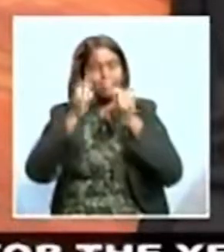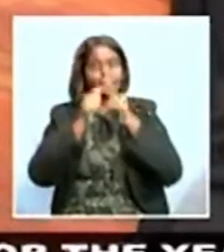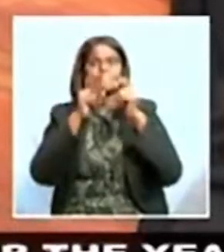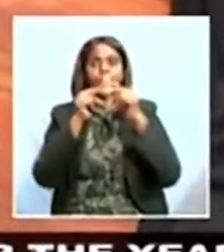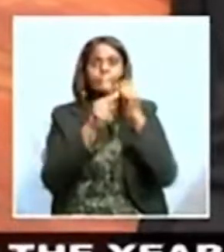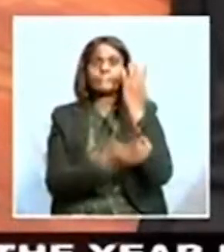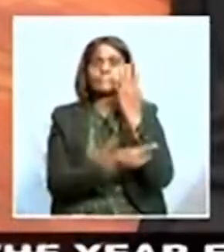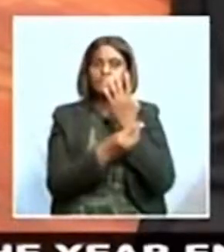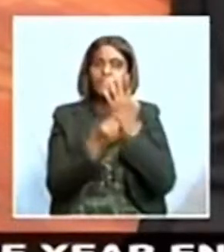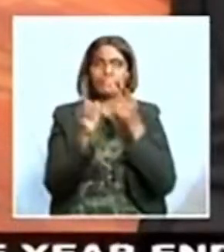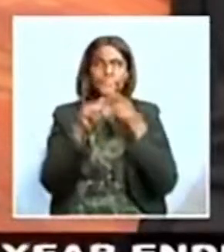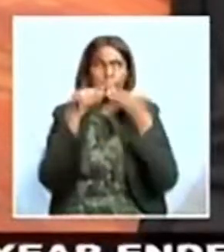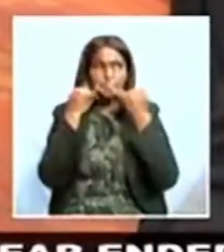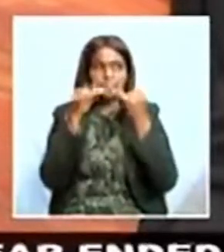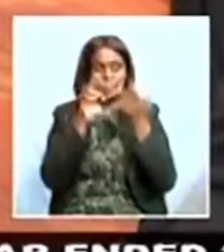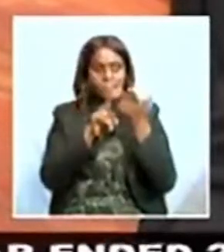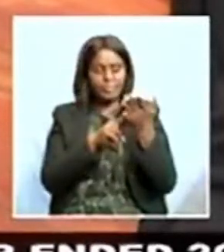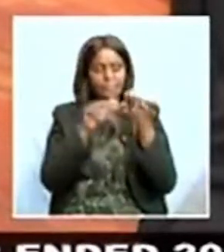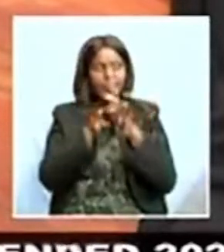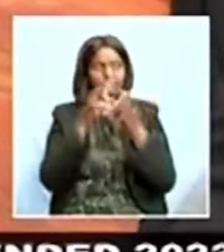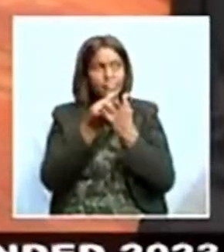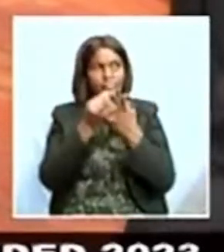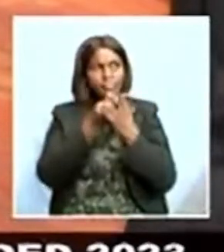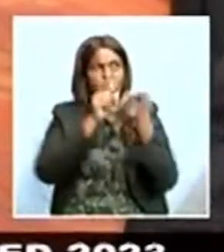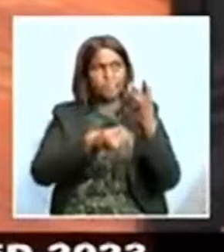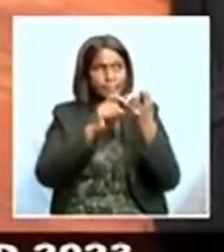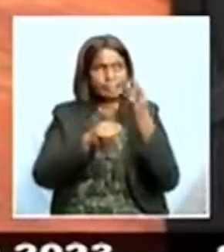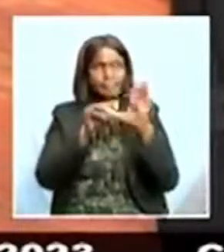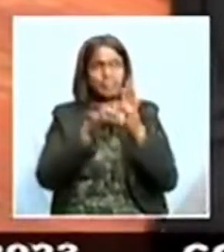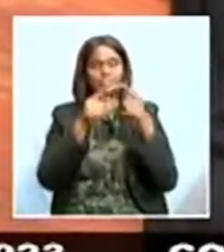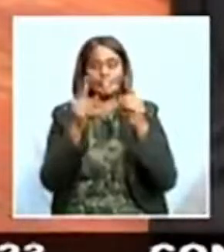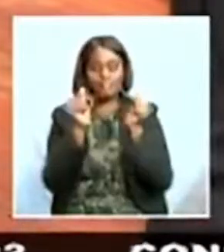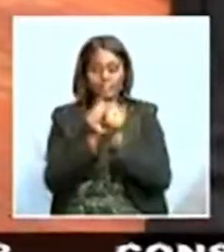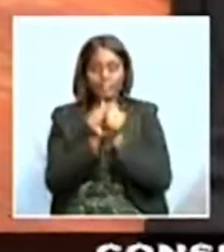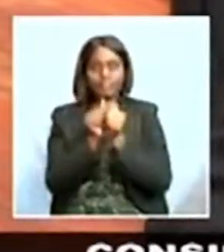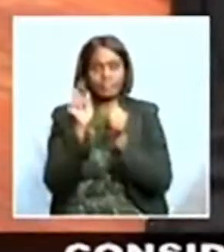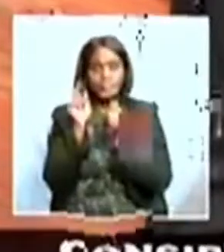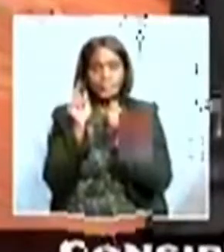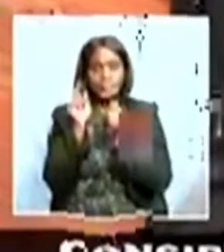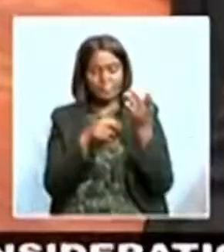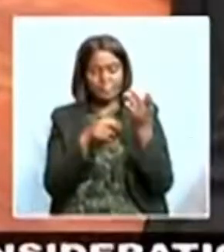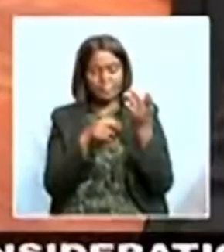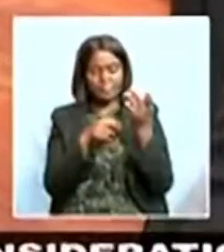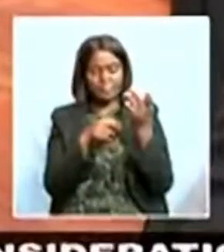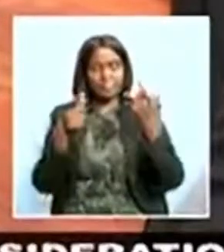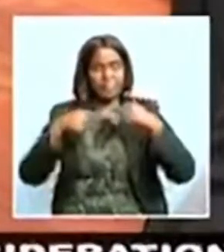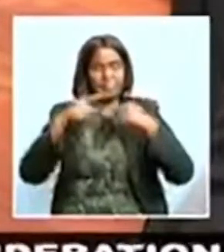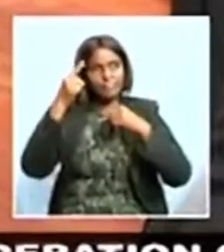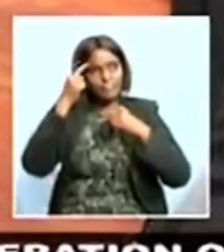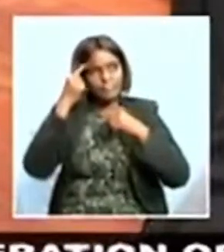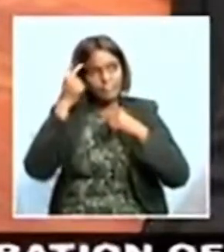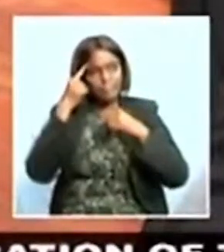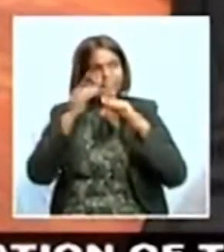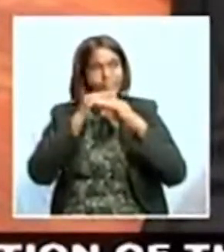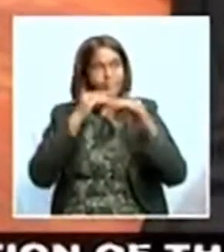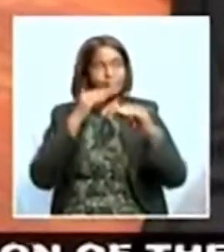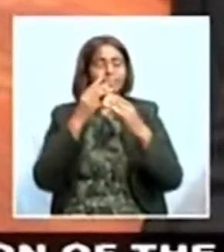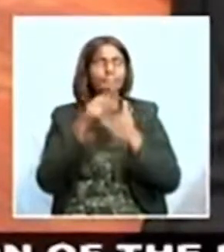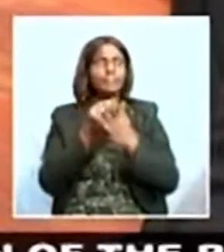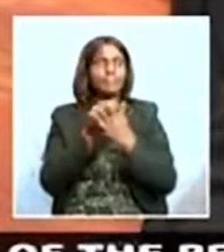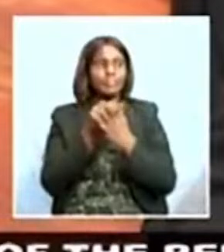Development to update the records on the funds deducted at source with the local government equalization